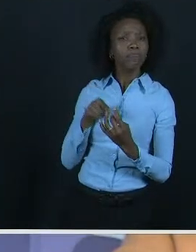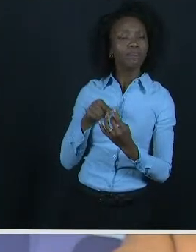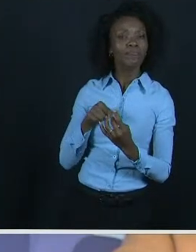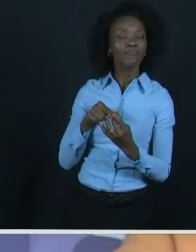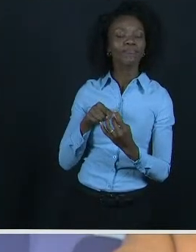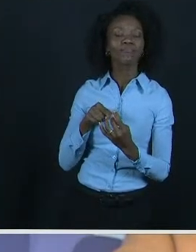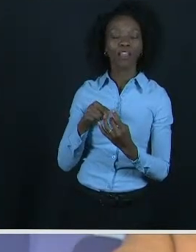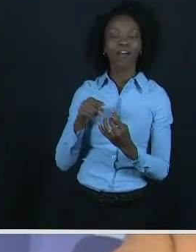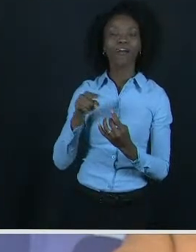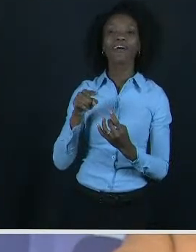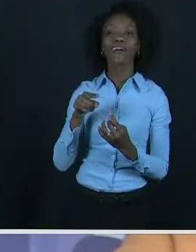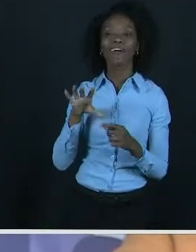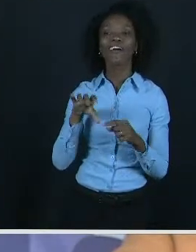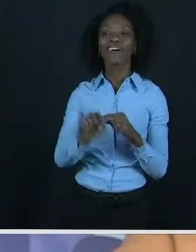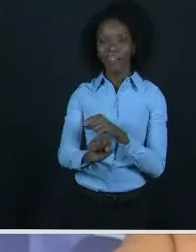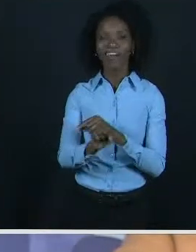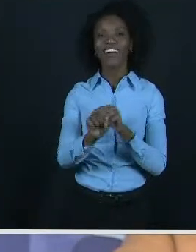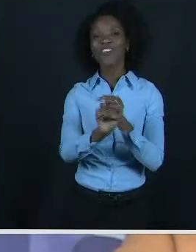you as civil society